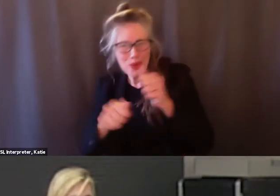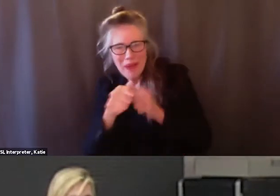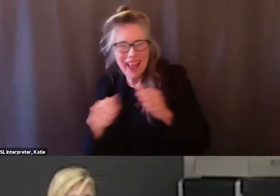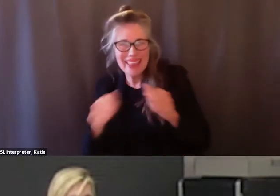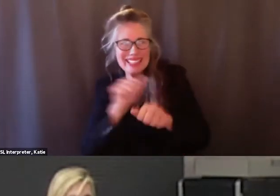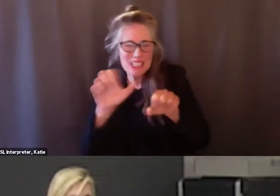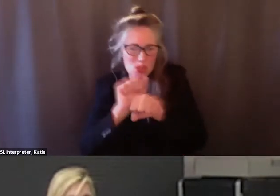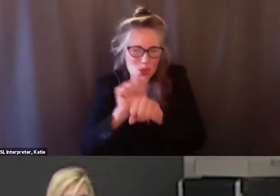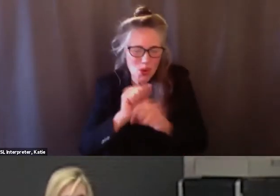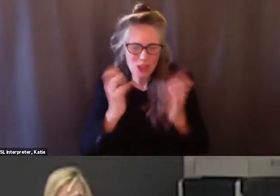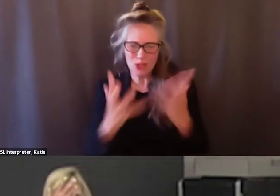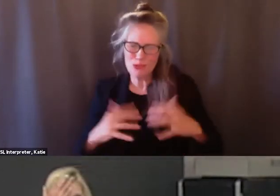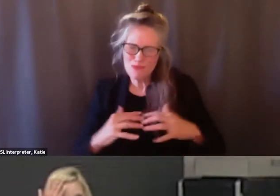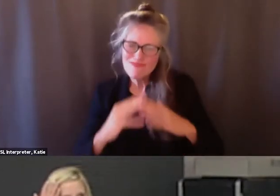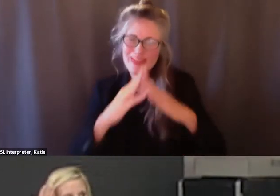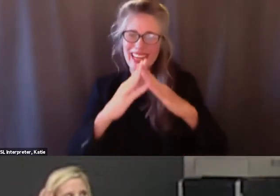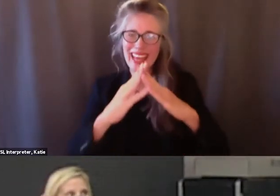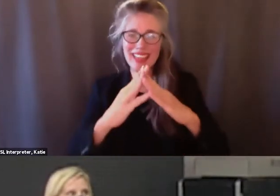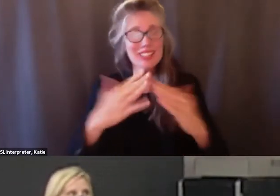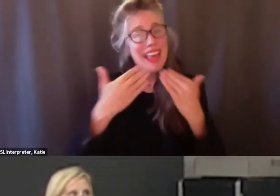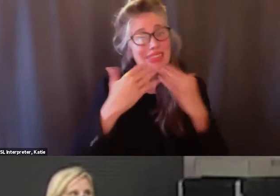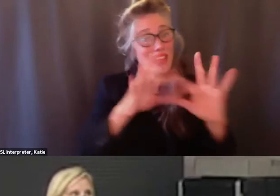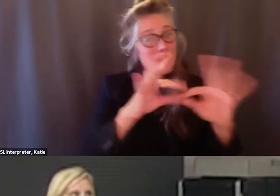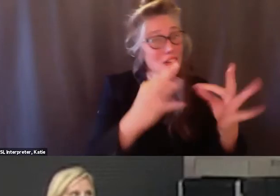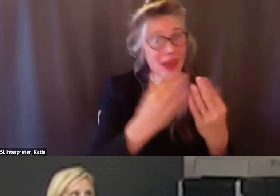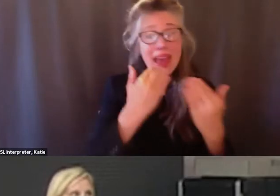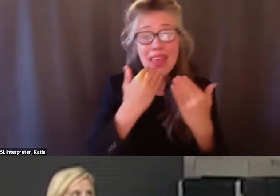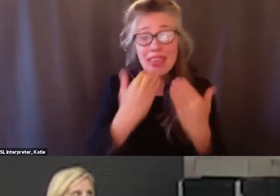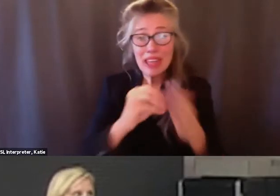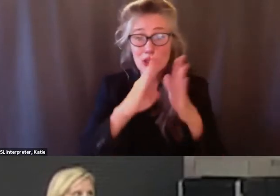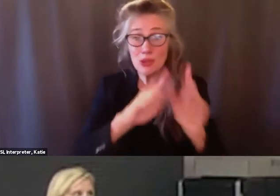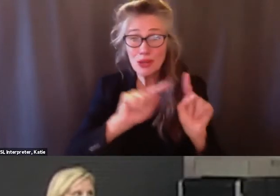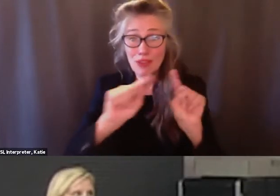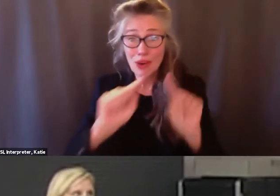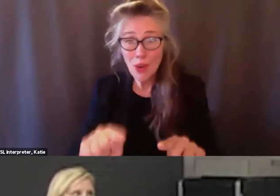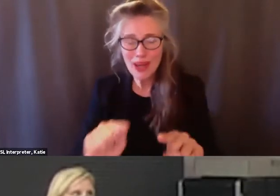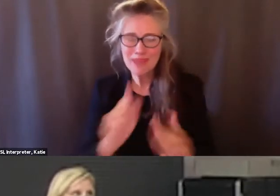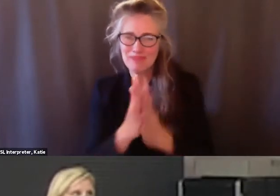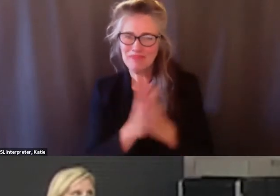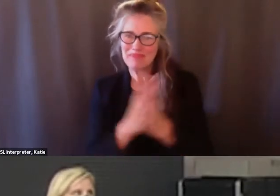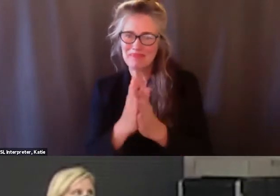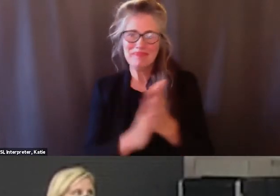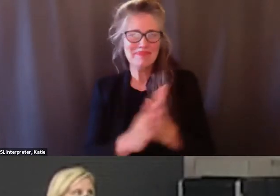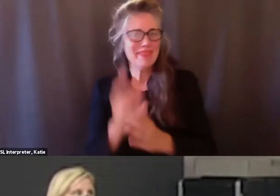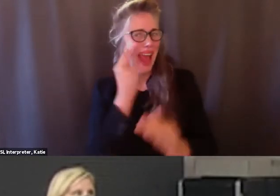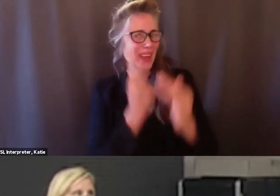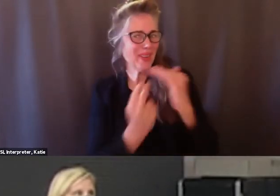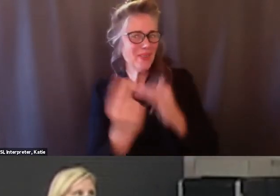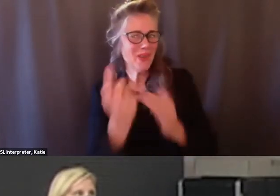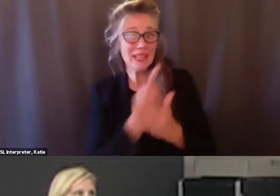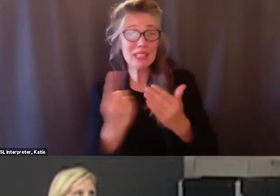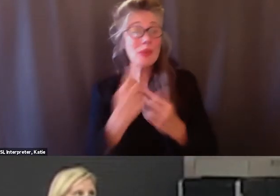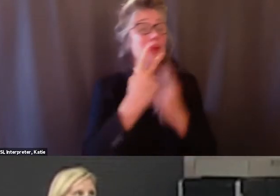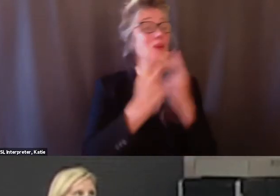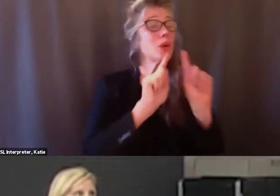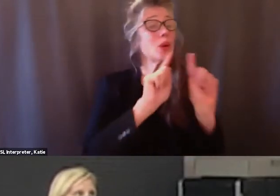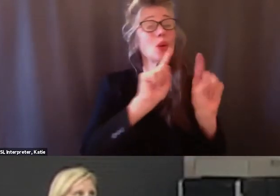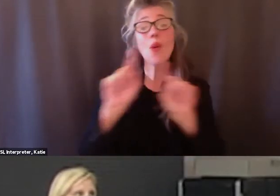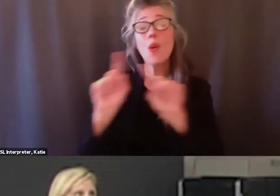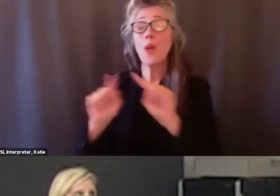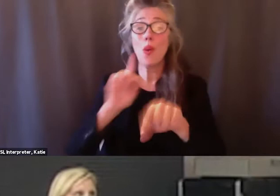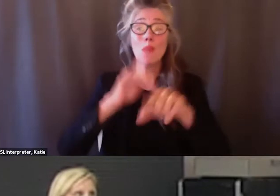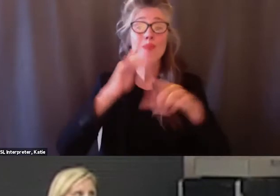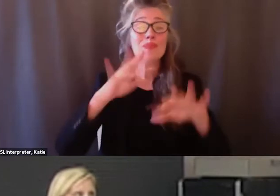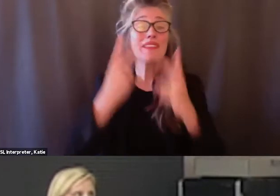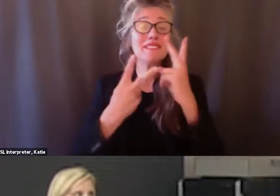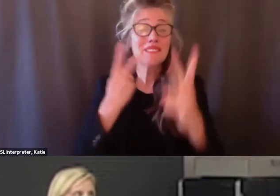families, and thank you to the students for going. I look forward to next week visiting the schools and seeing everything in action. I even got